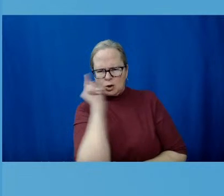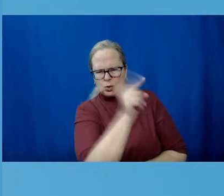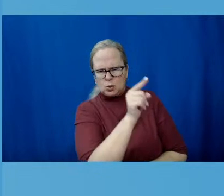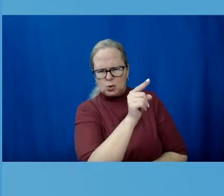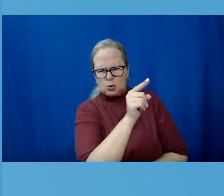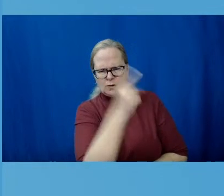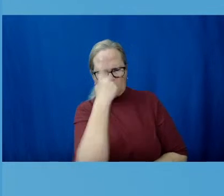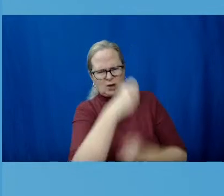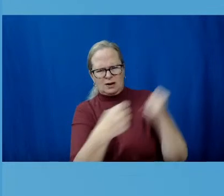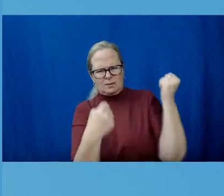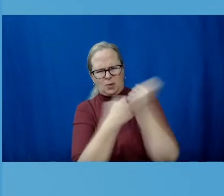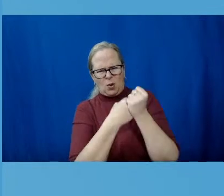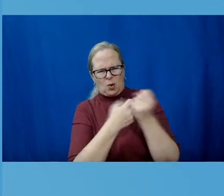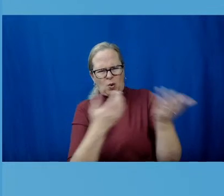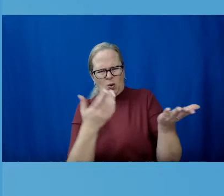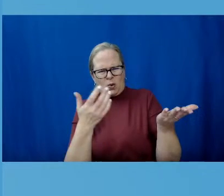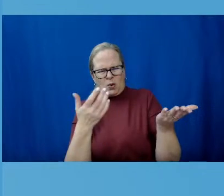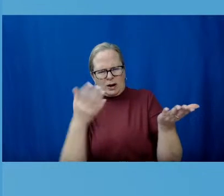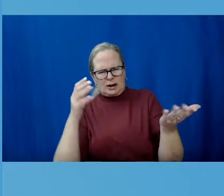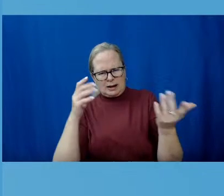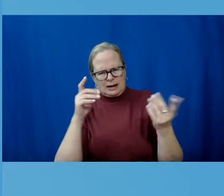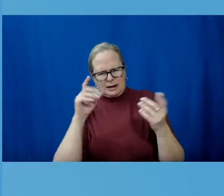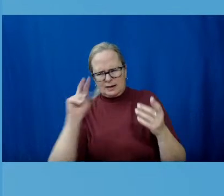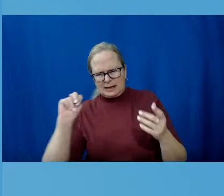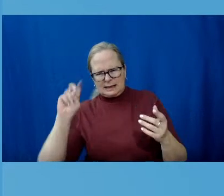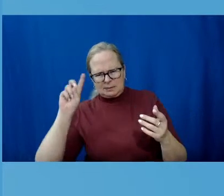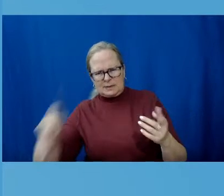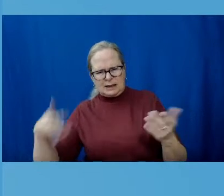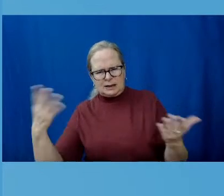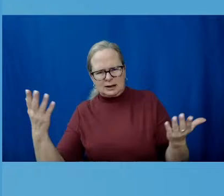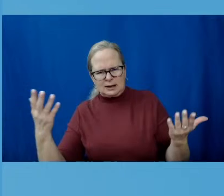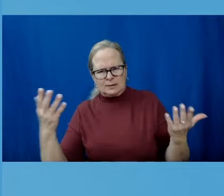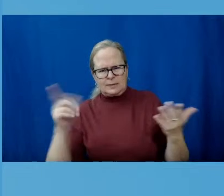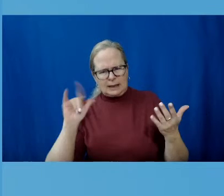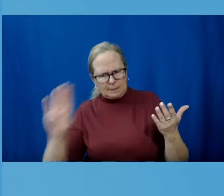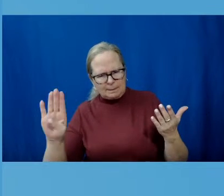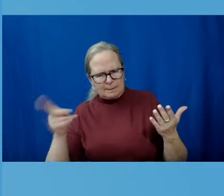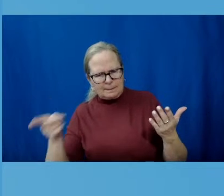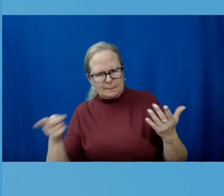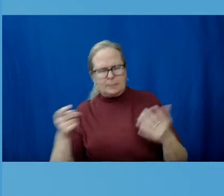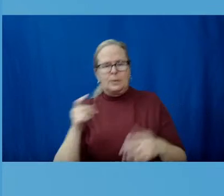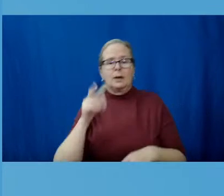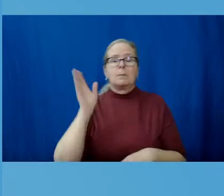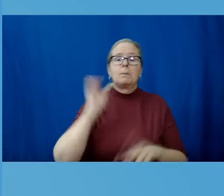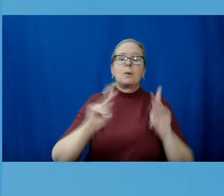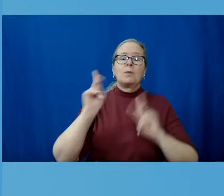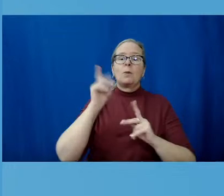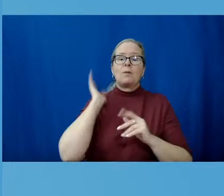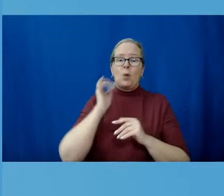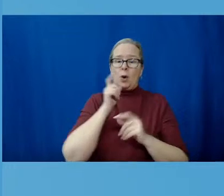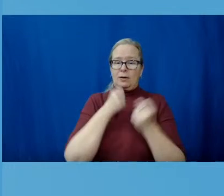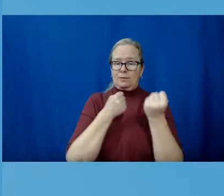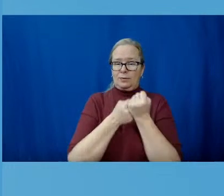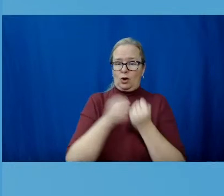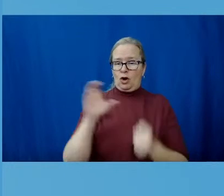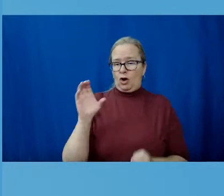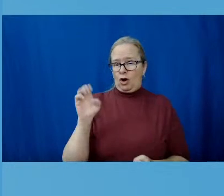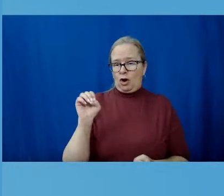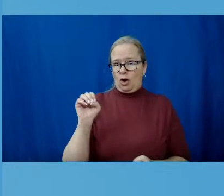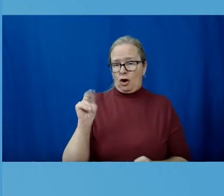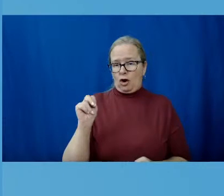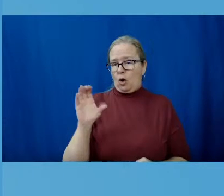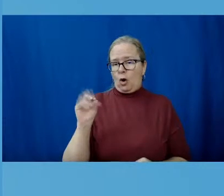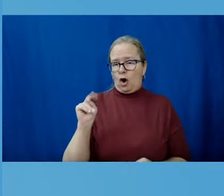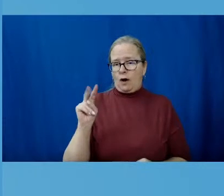their hands. They didn't go vote. But there was definitely a backlash that hurt the federal Conservatives in Alberta because